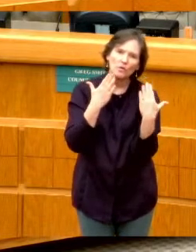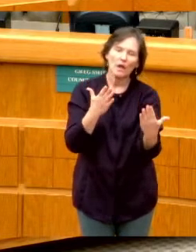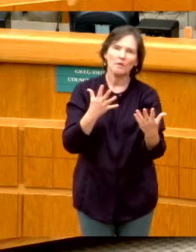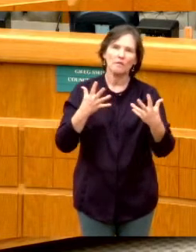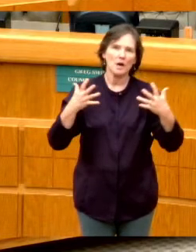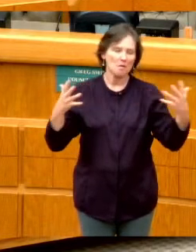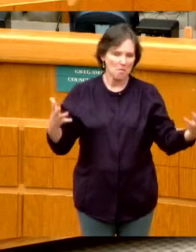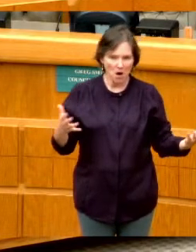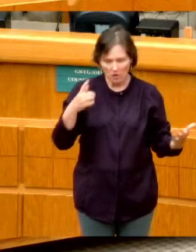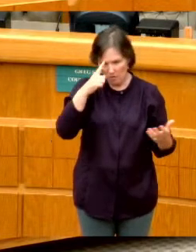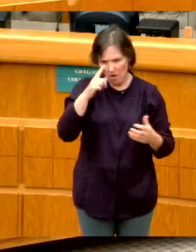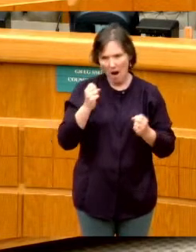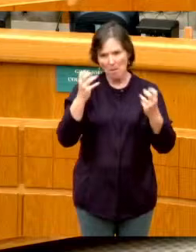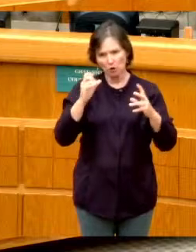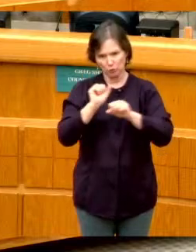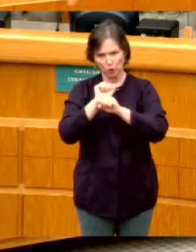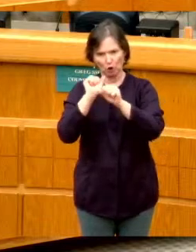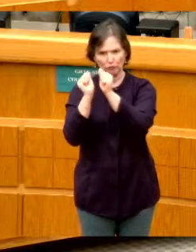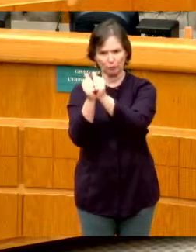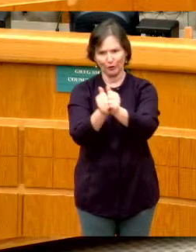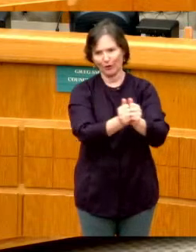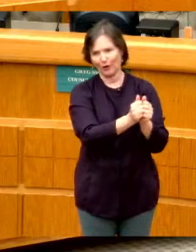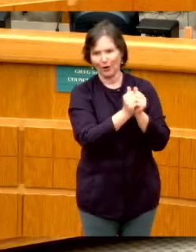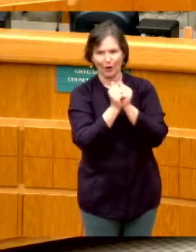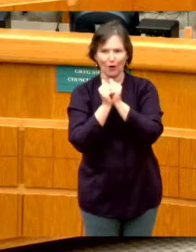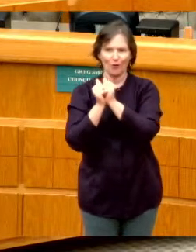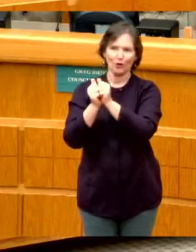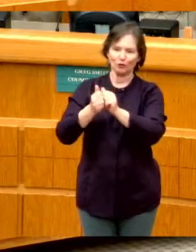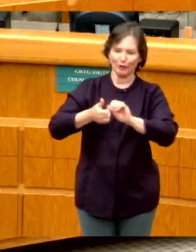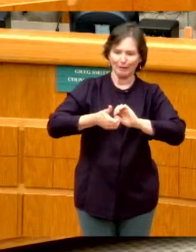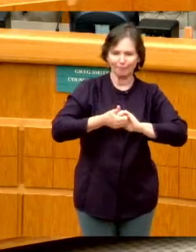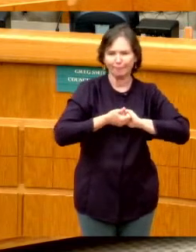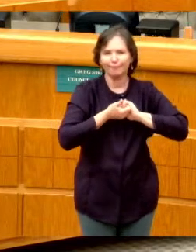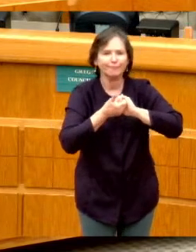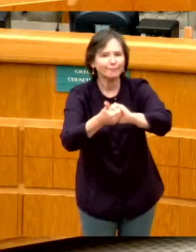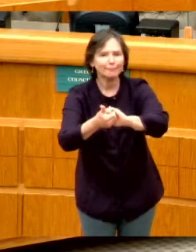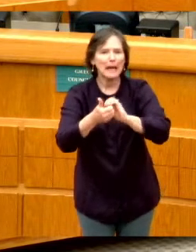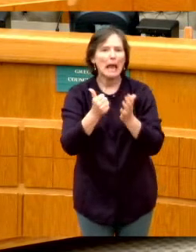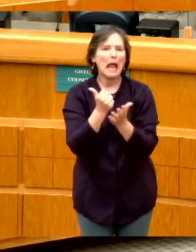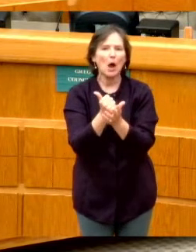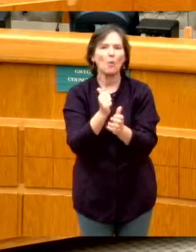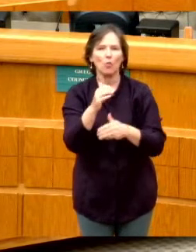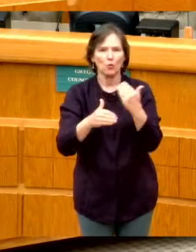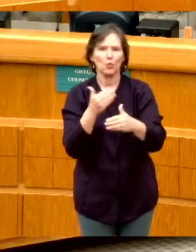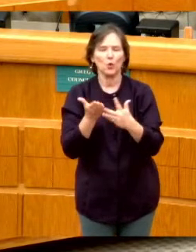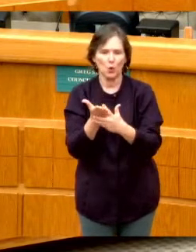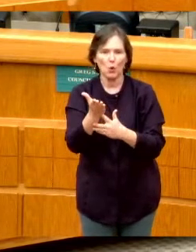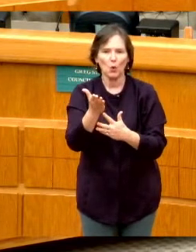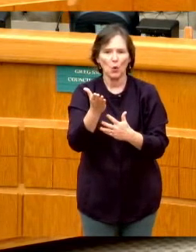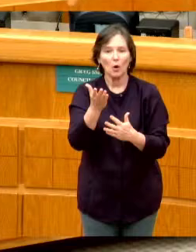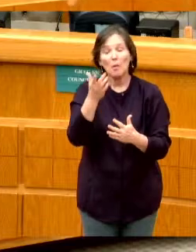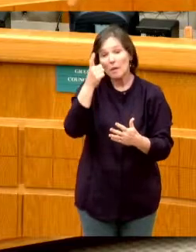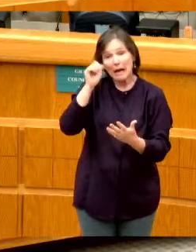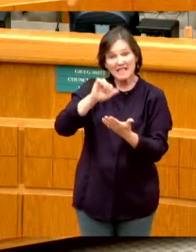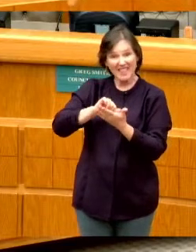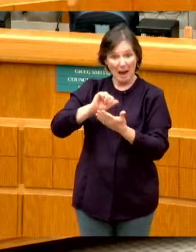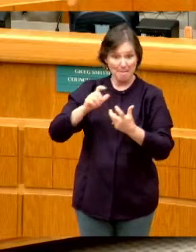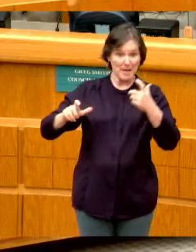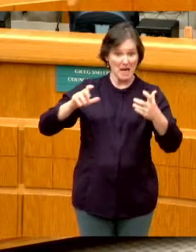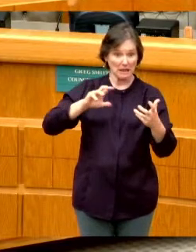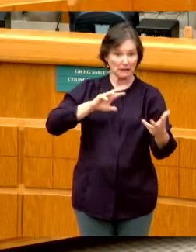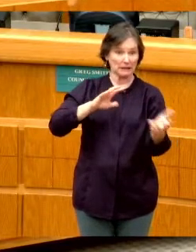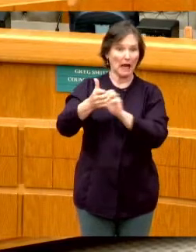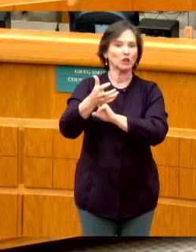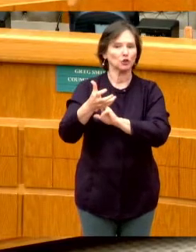working together as you did and pulling through the way we did together. Due to the major disaster we experienced,